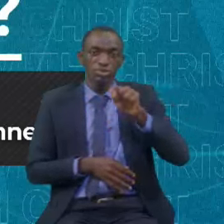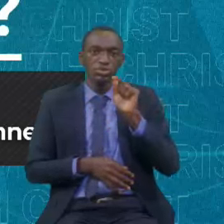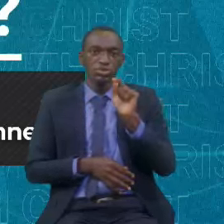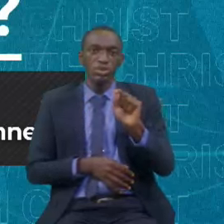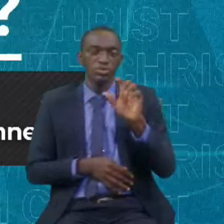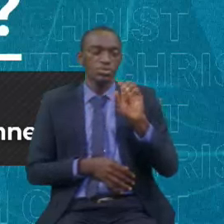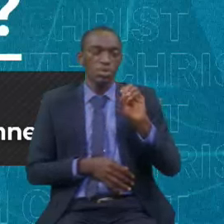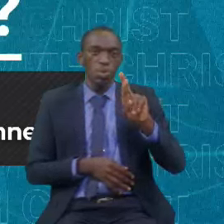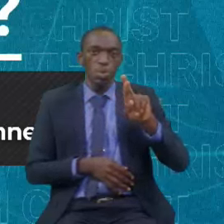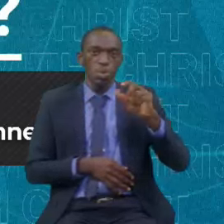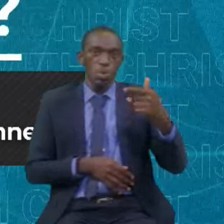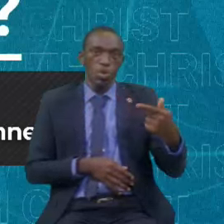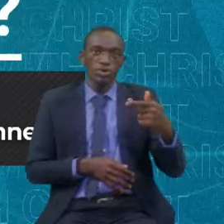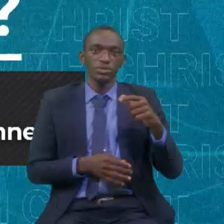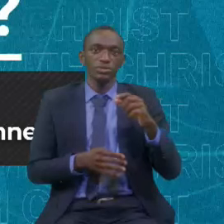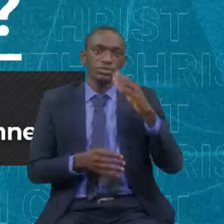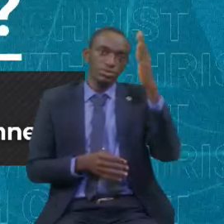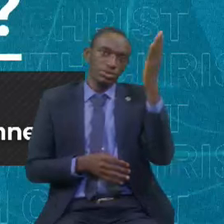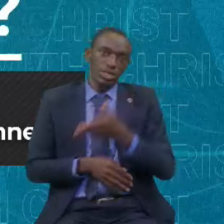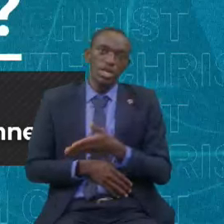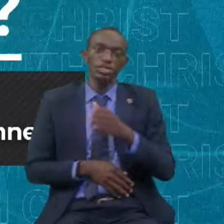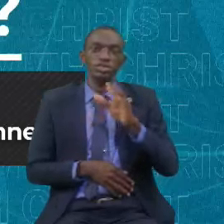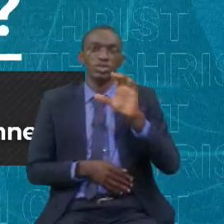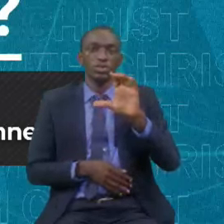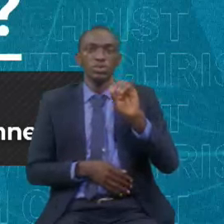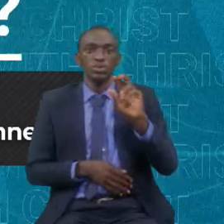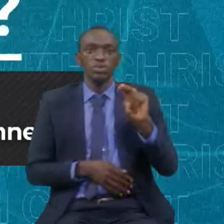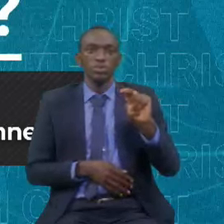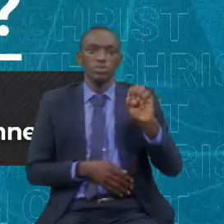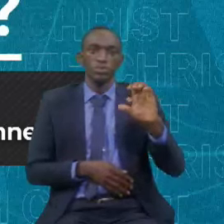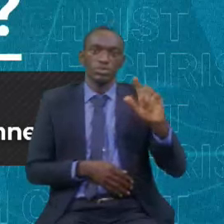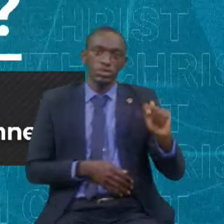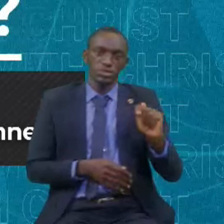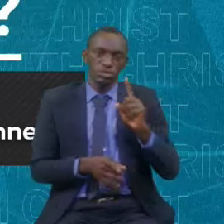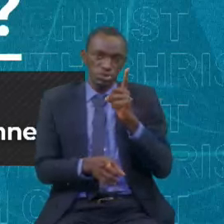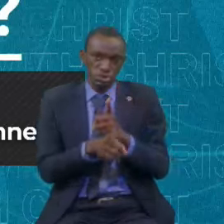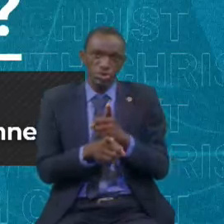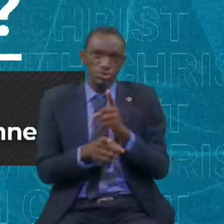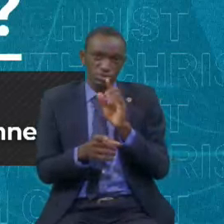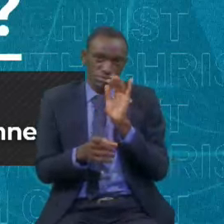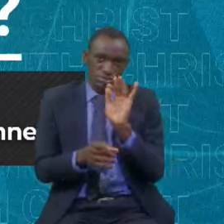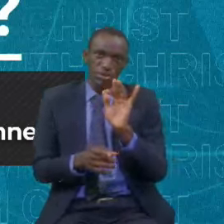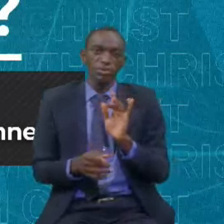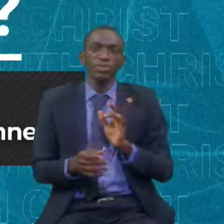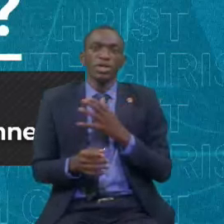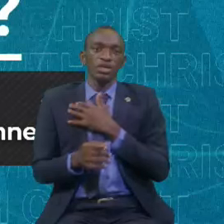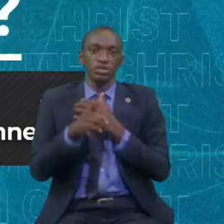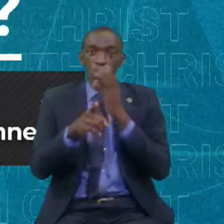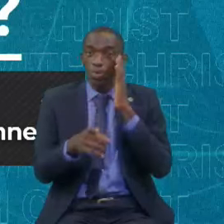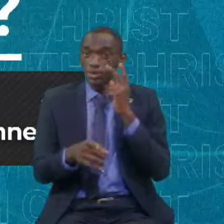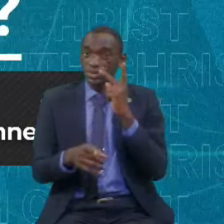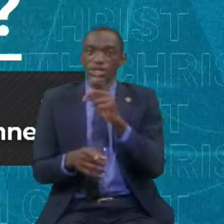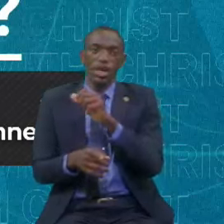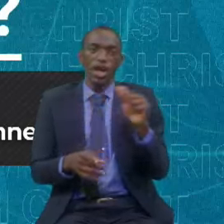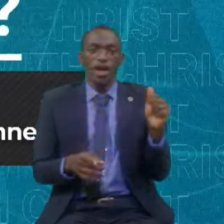gckhq.org/connect. Just visit that, and then you will see a form. Fill it correctly and submit. And